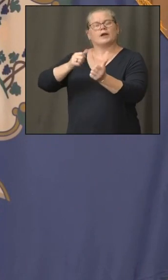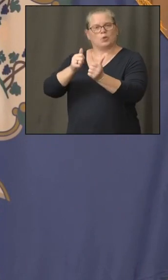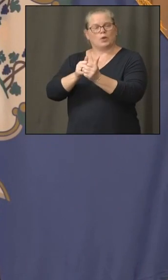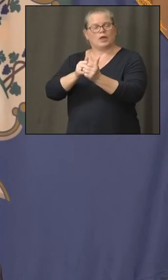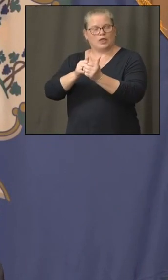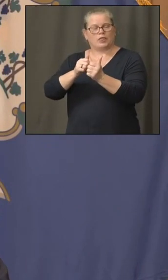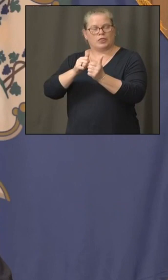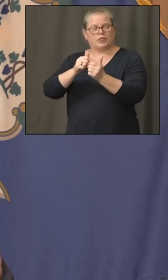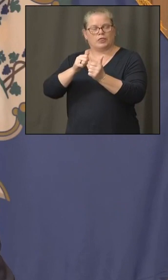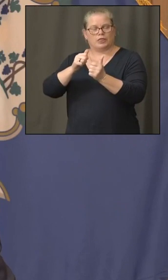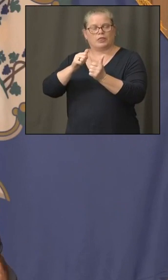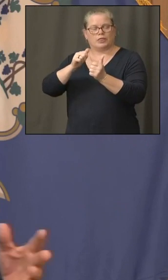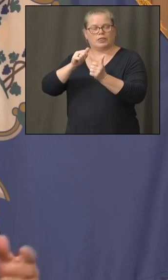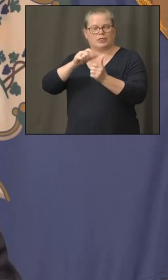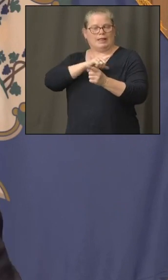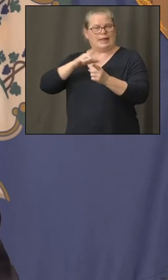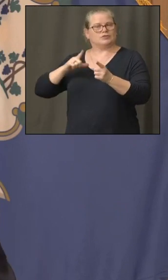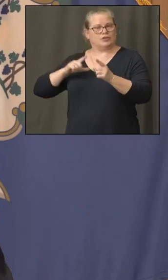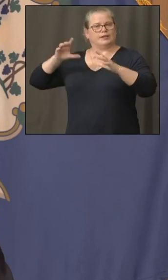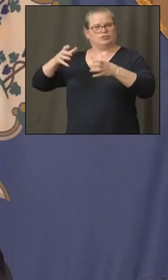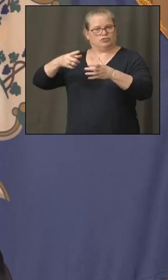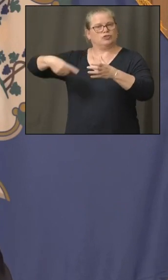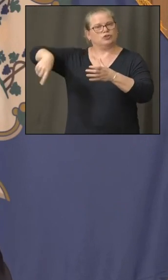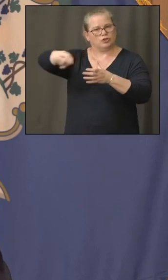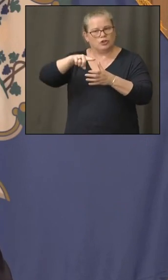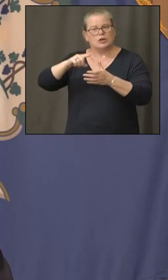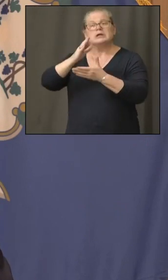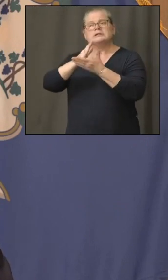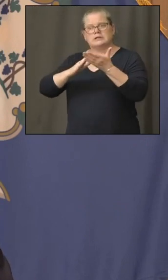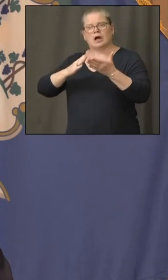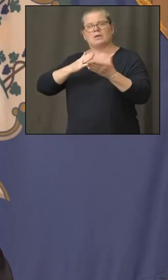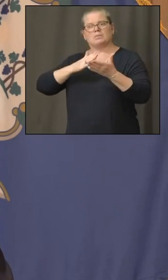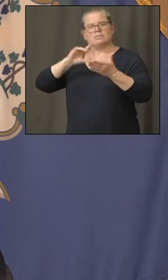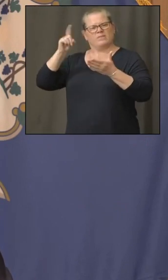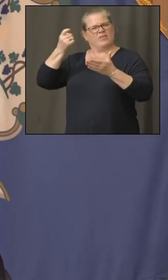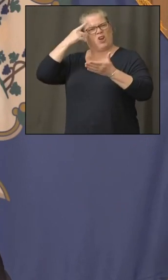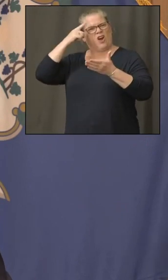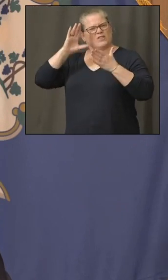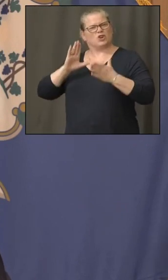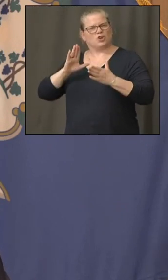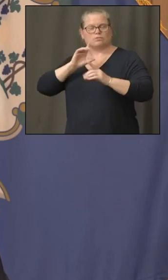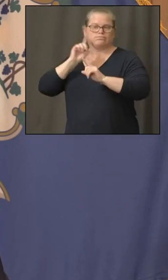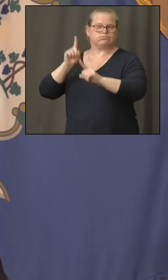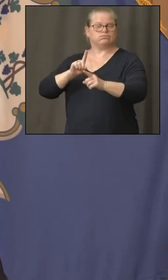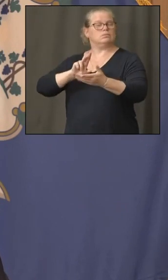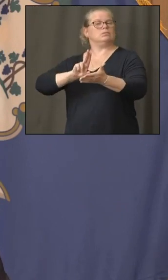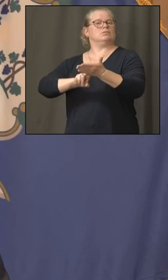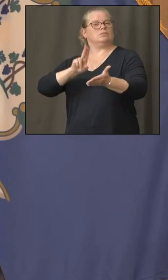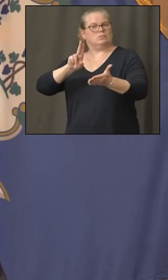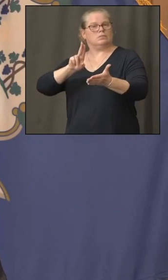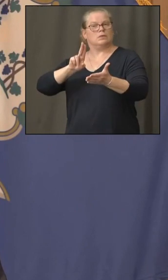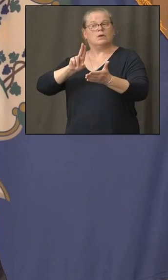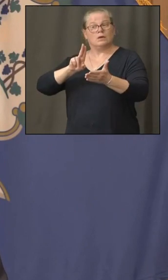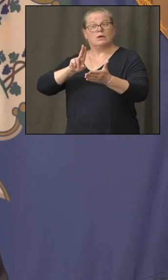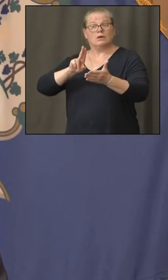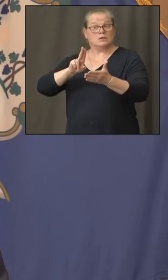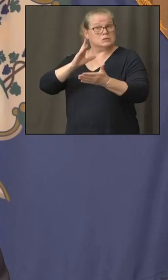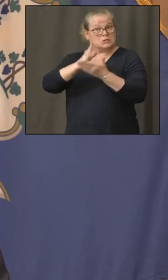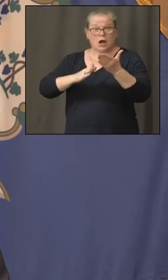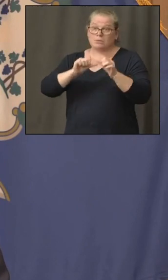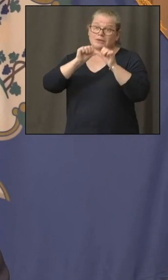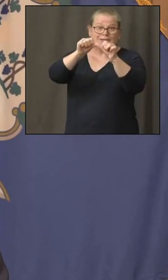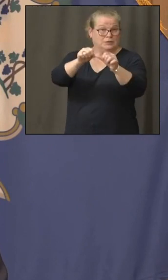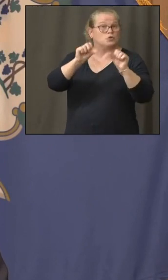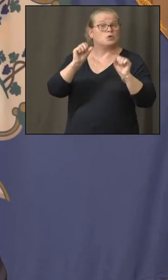to deregulation, so there might be some incentive to keep some of them going. I think we can only do that, with their help. And beyond that,